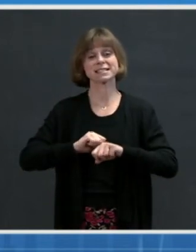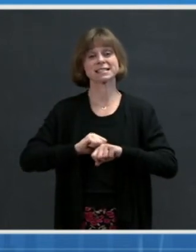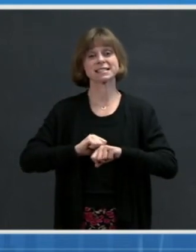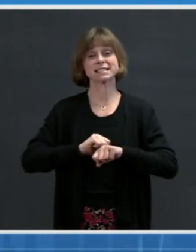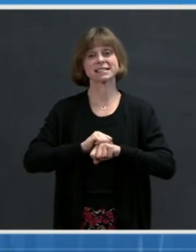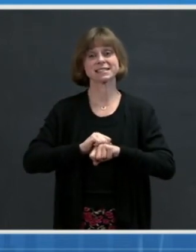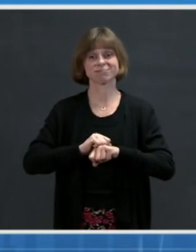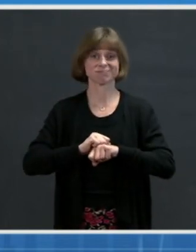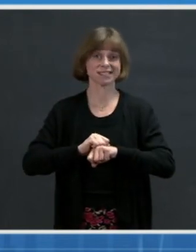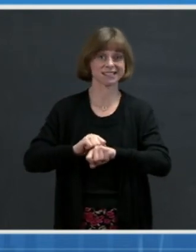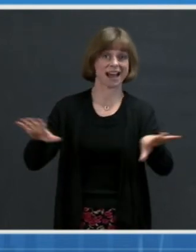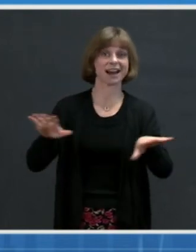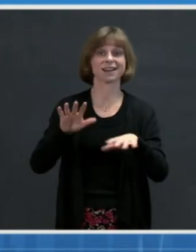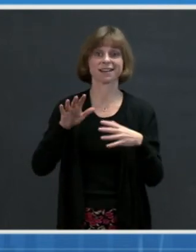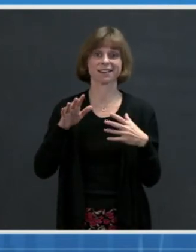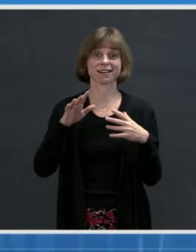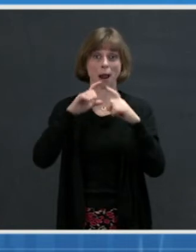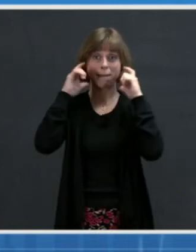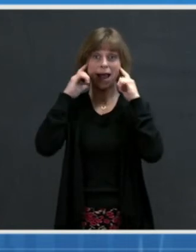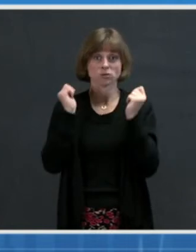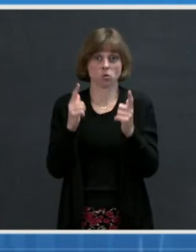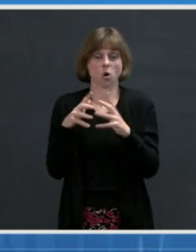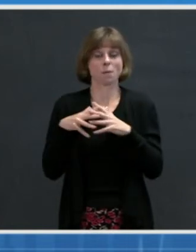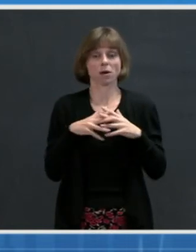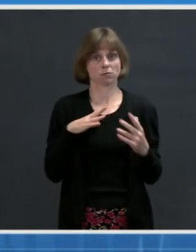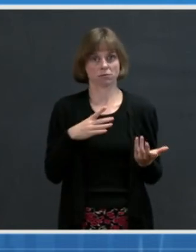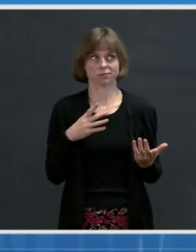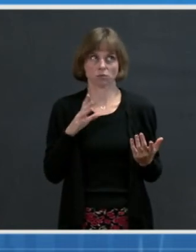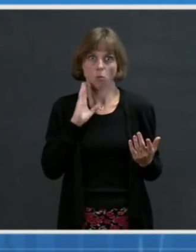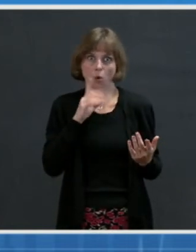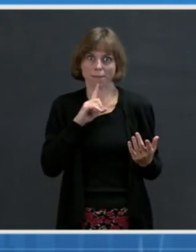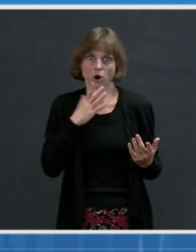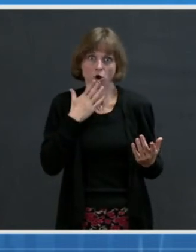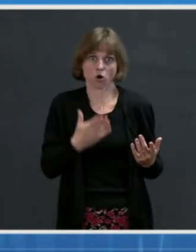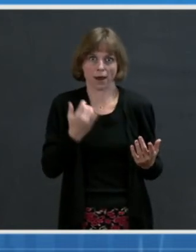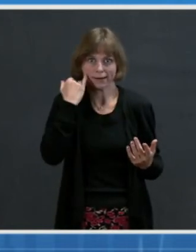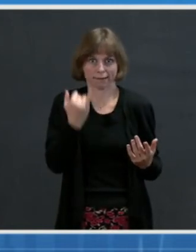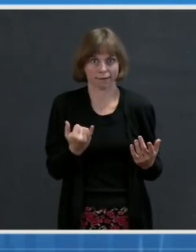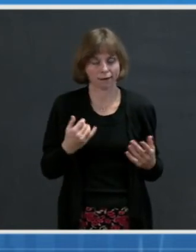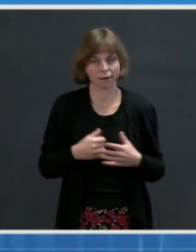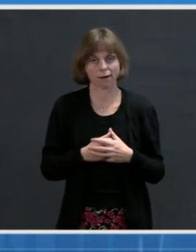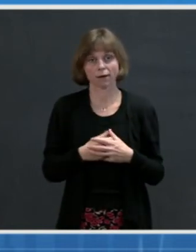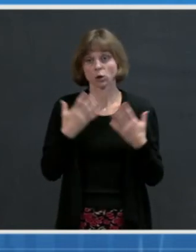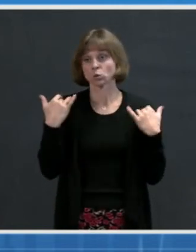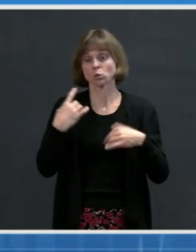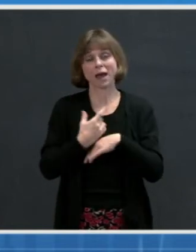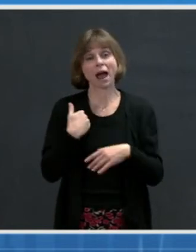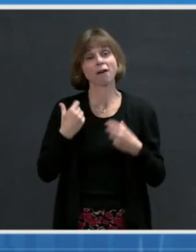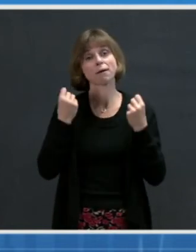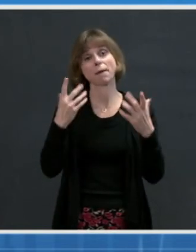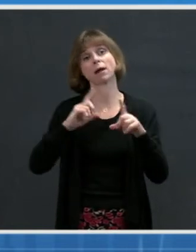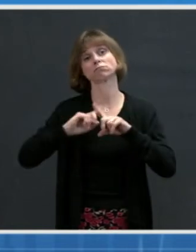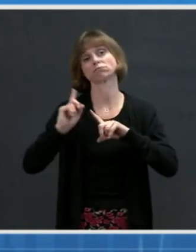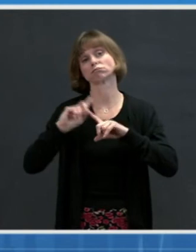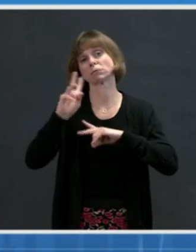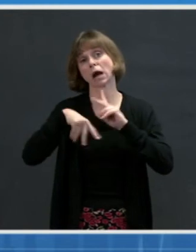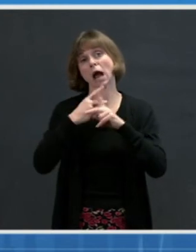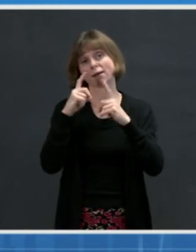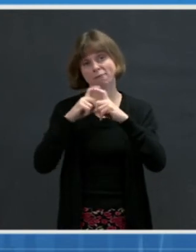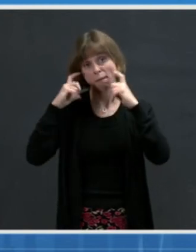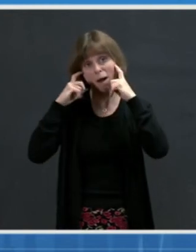idea. Today, masks are widely available in many different shapes and sizes, yet still not